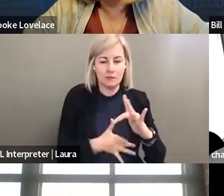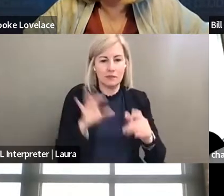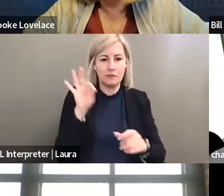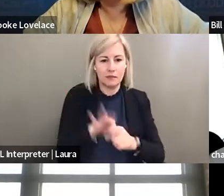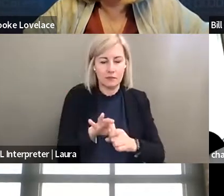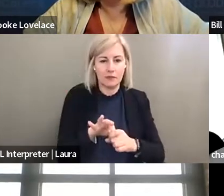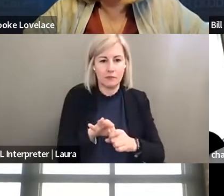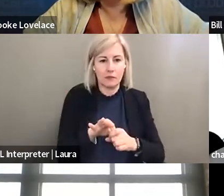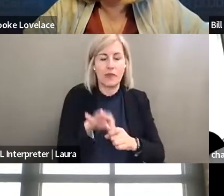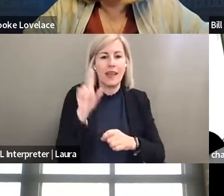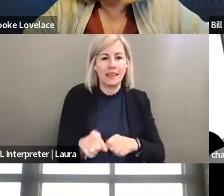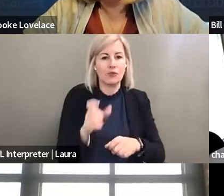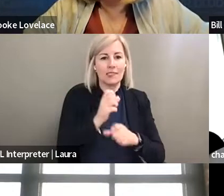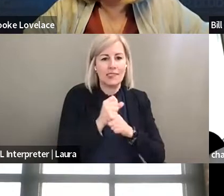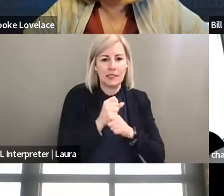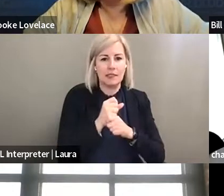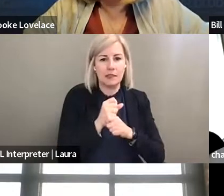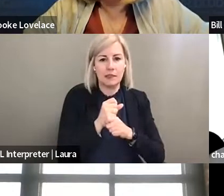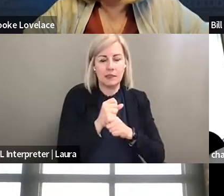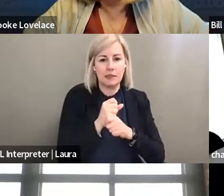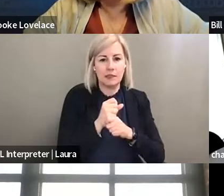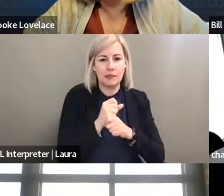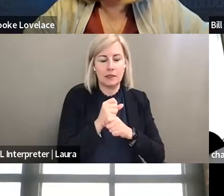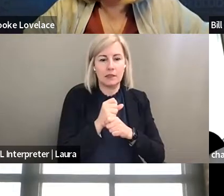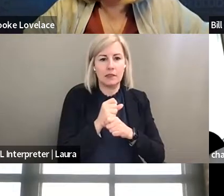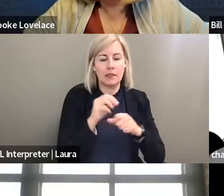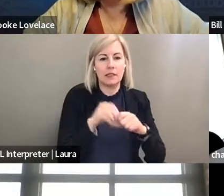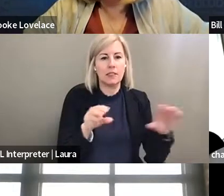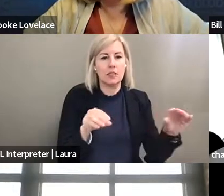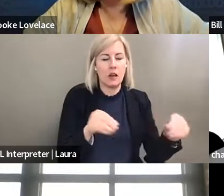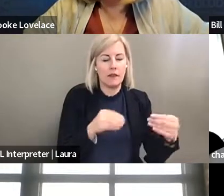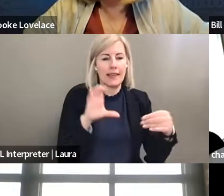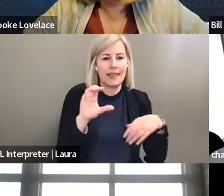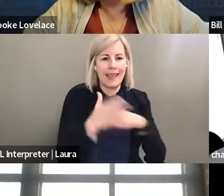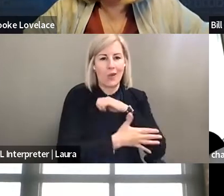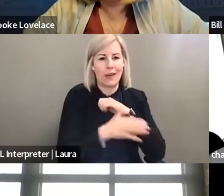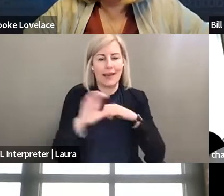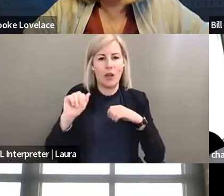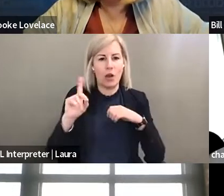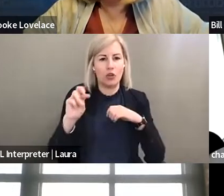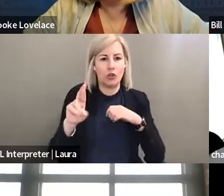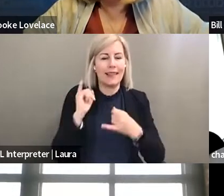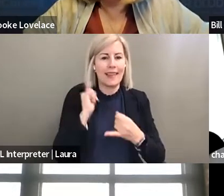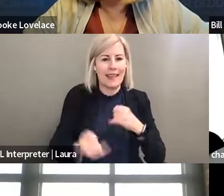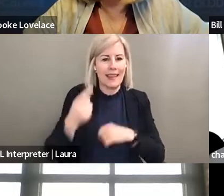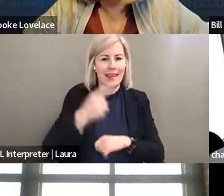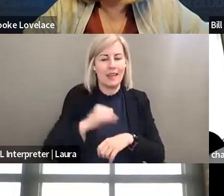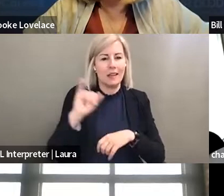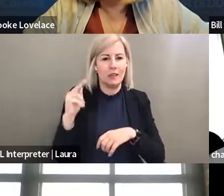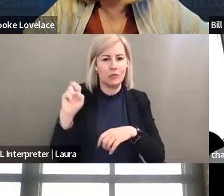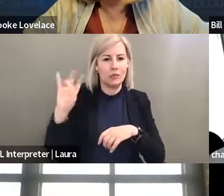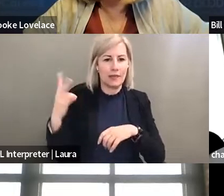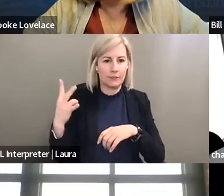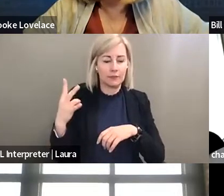they have to be received in the county auditor before the end of the day on June 7th. Reach out to your auditor.